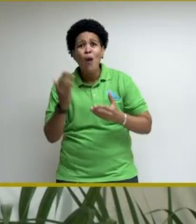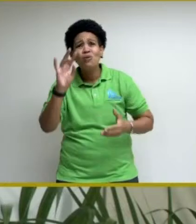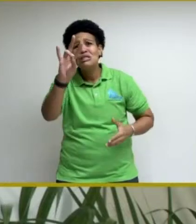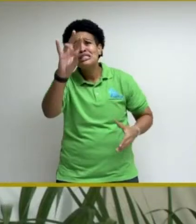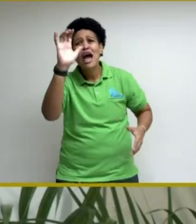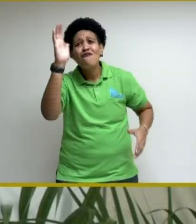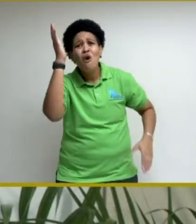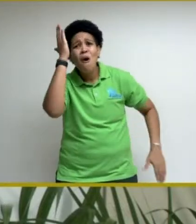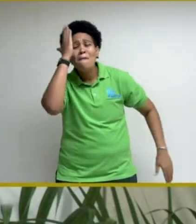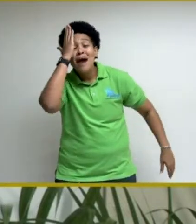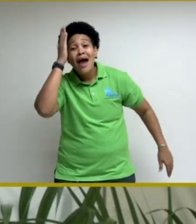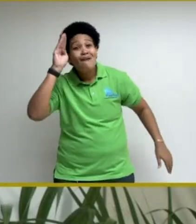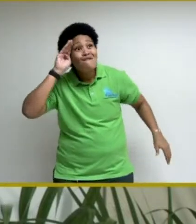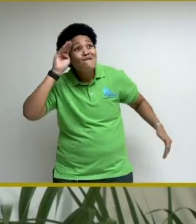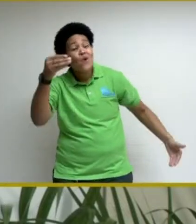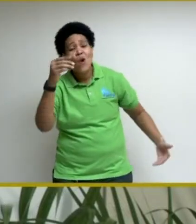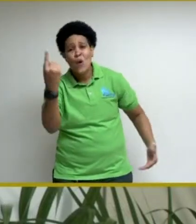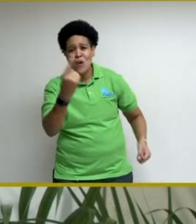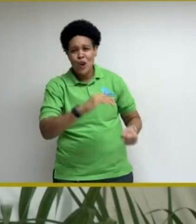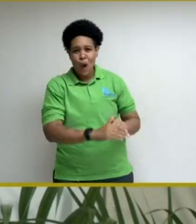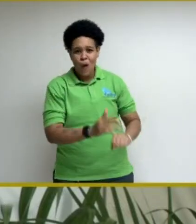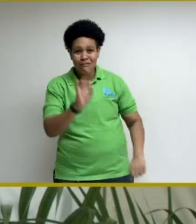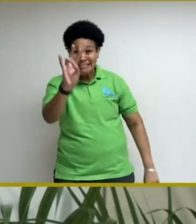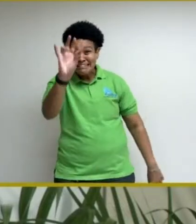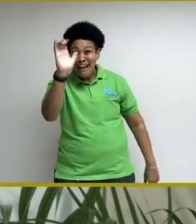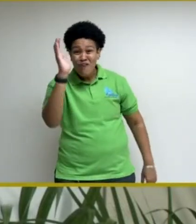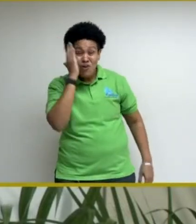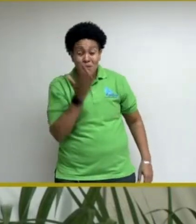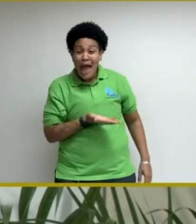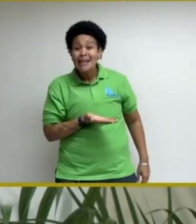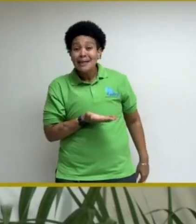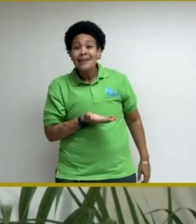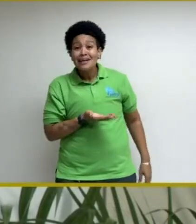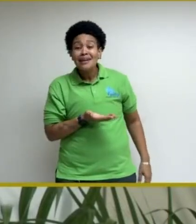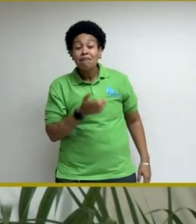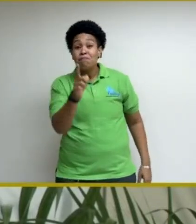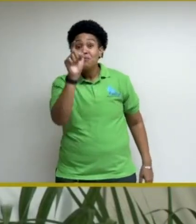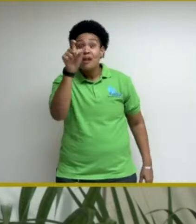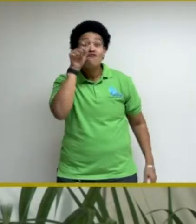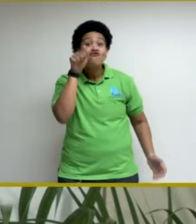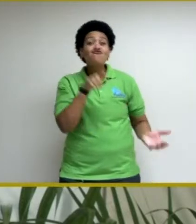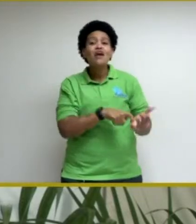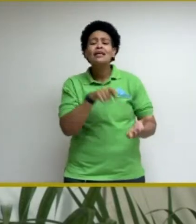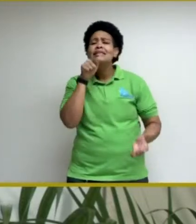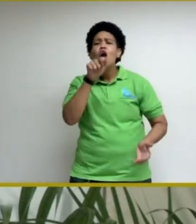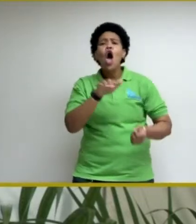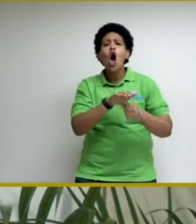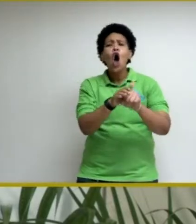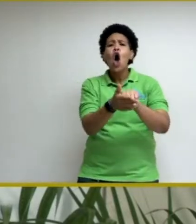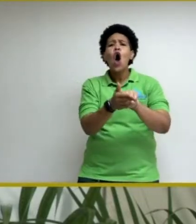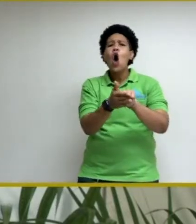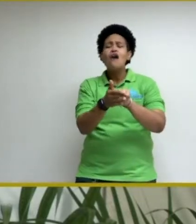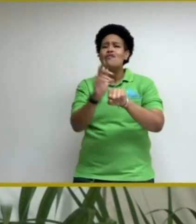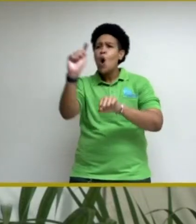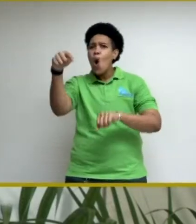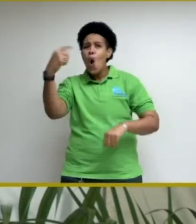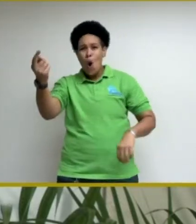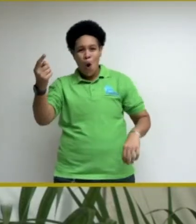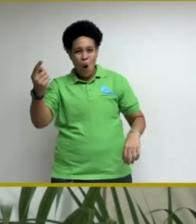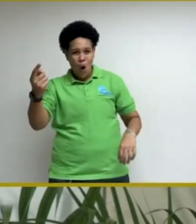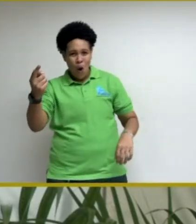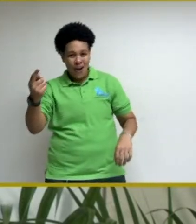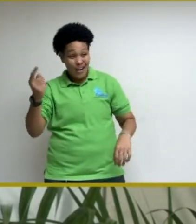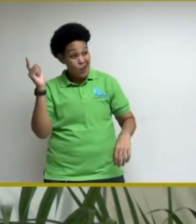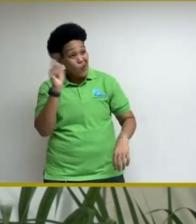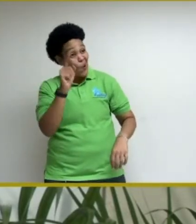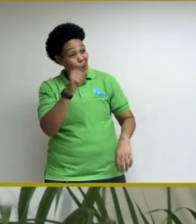beds dedicated to COVID. We have to recognize that it's not COVID that we are going to be